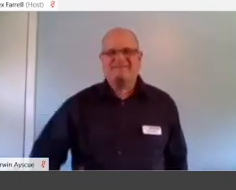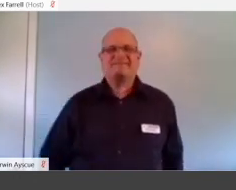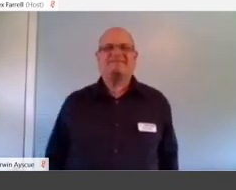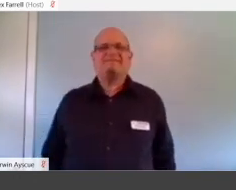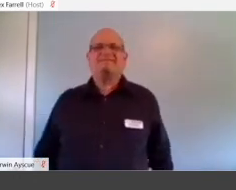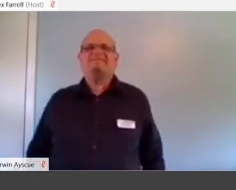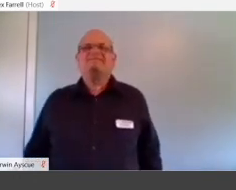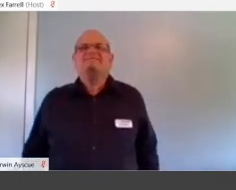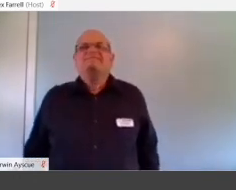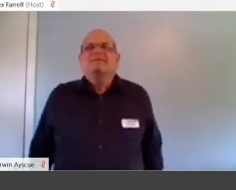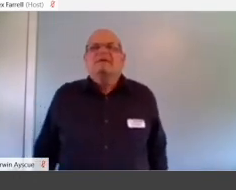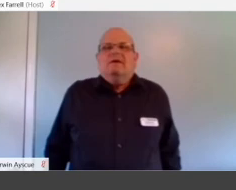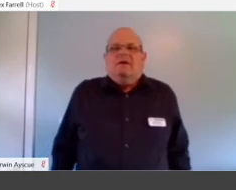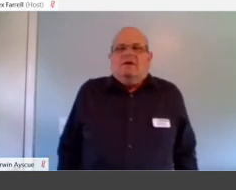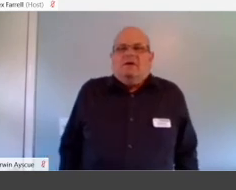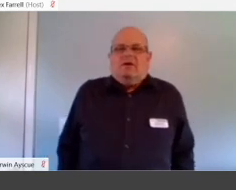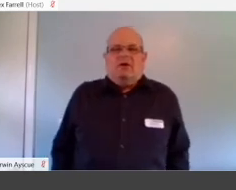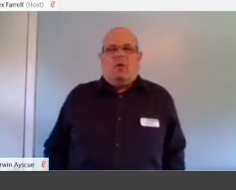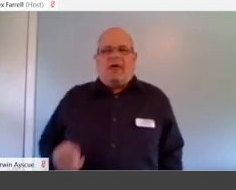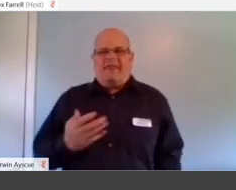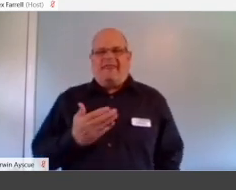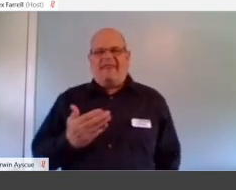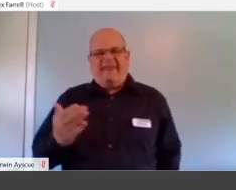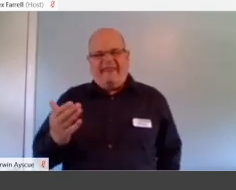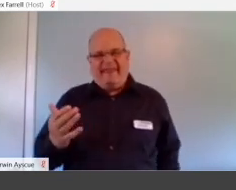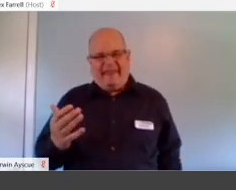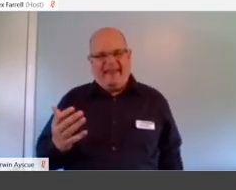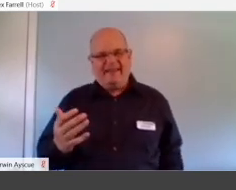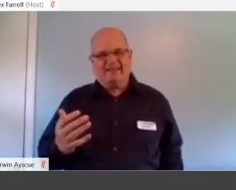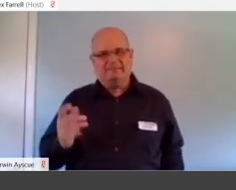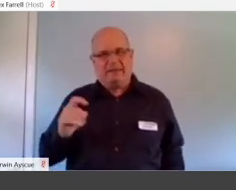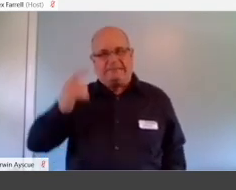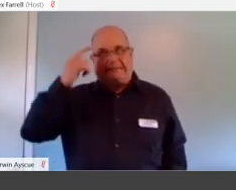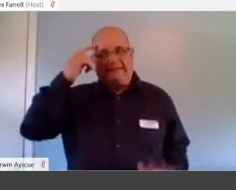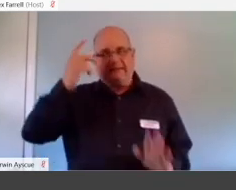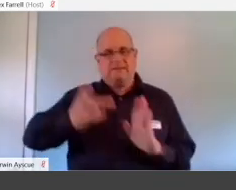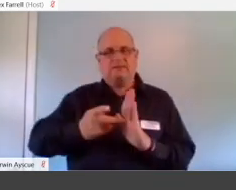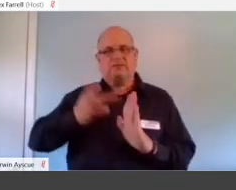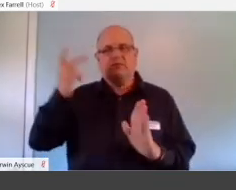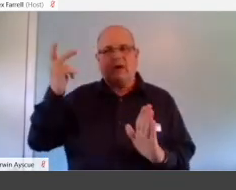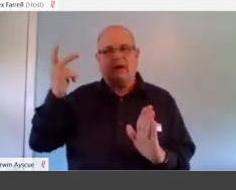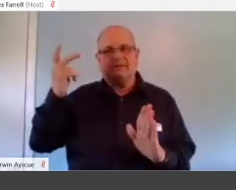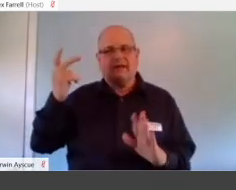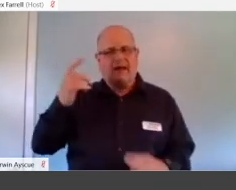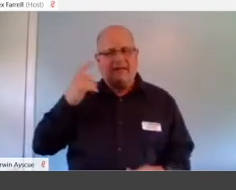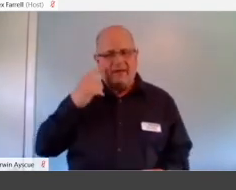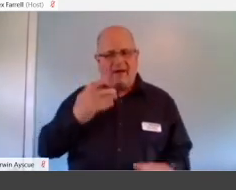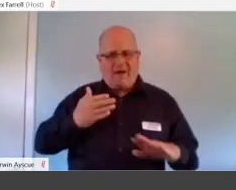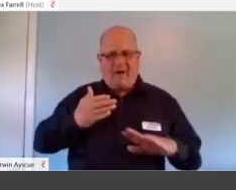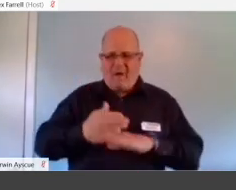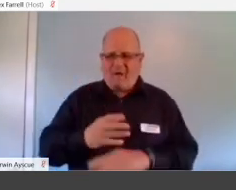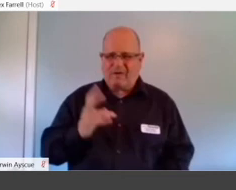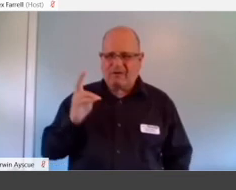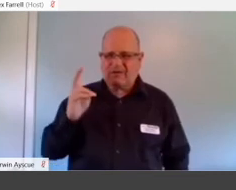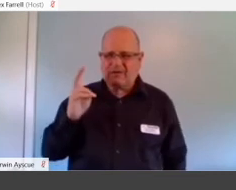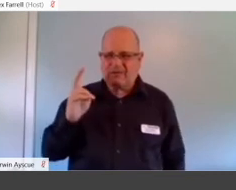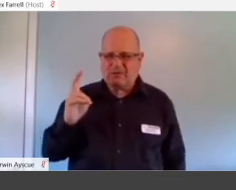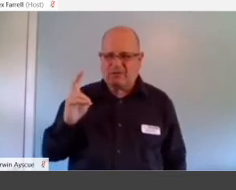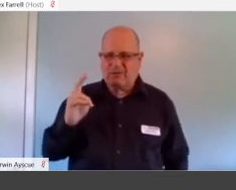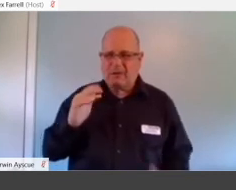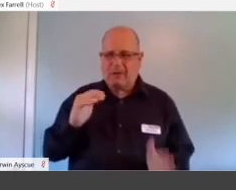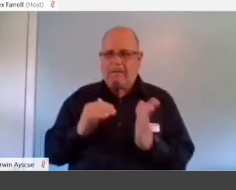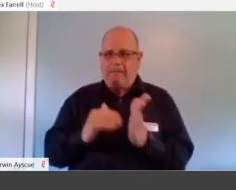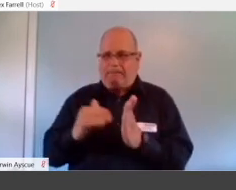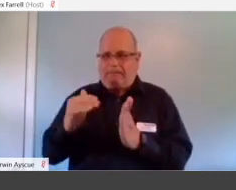Like, one of the things that you have to think about is, like, I think it's over 2 billion people now on the planet have some sort of